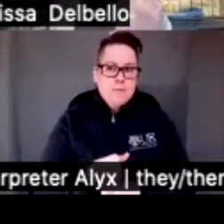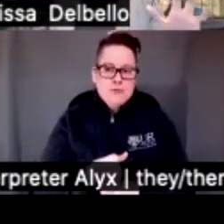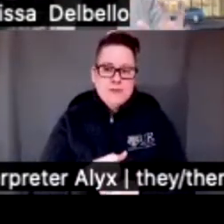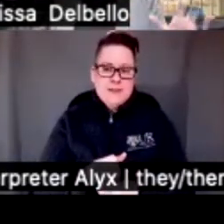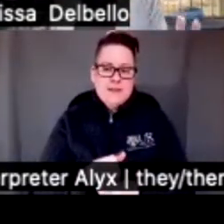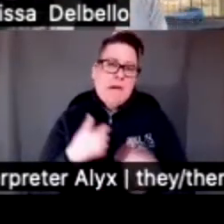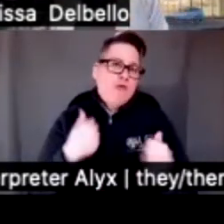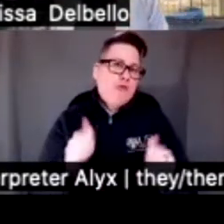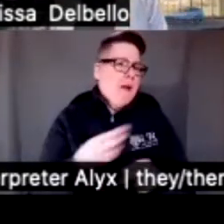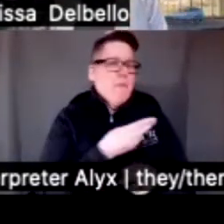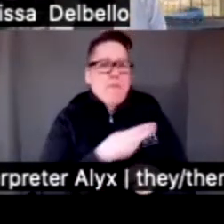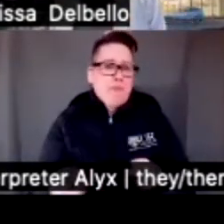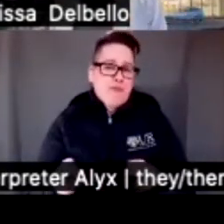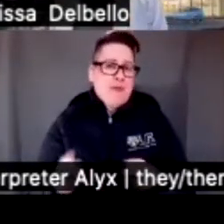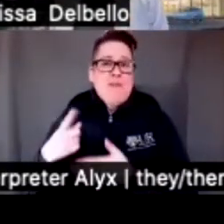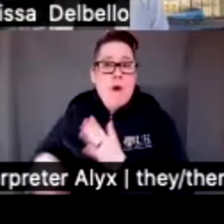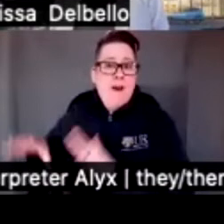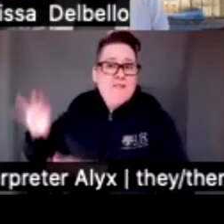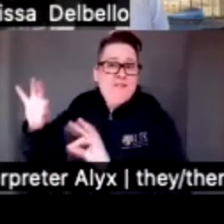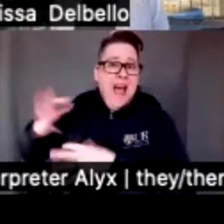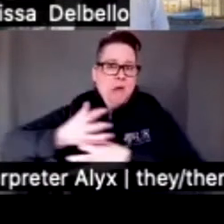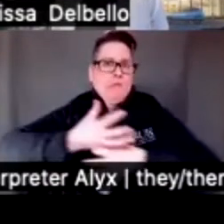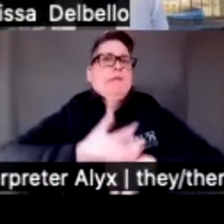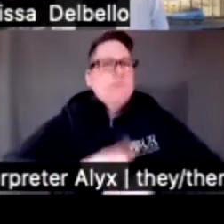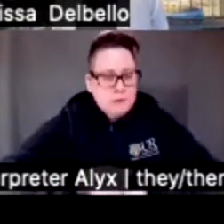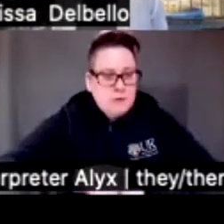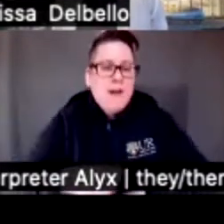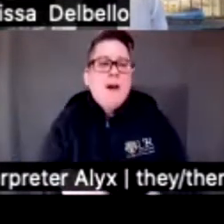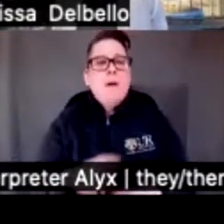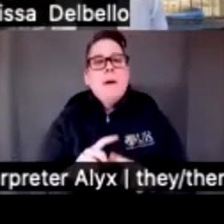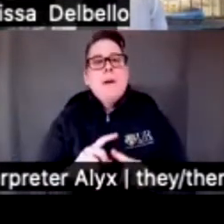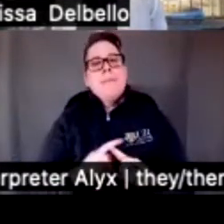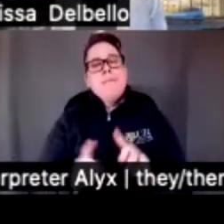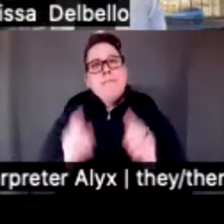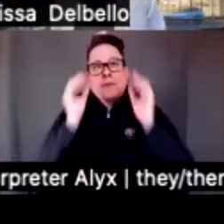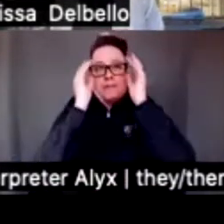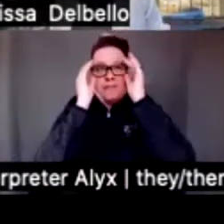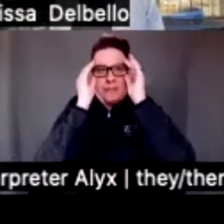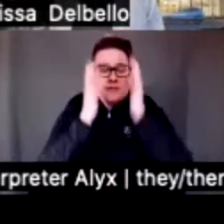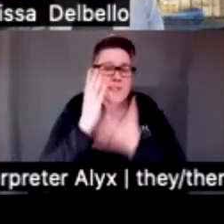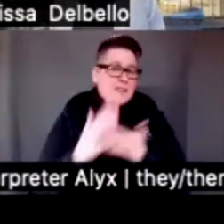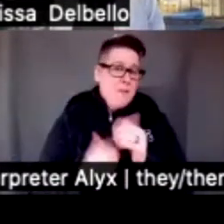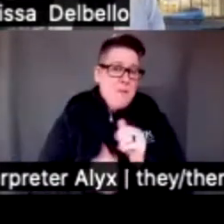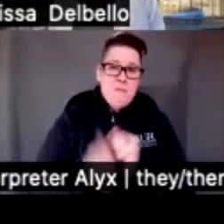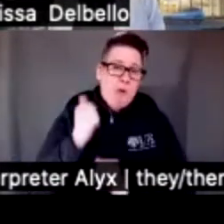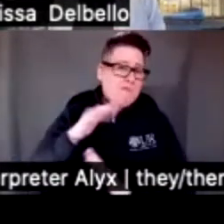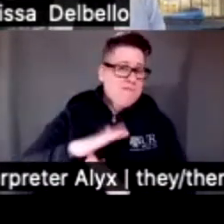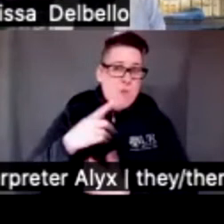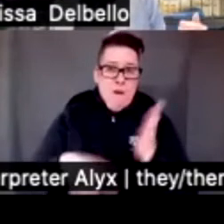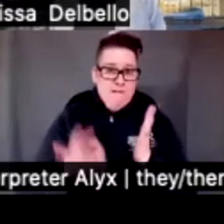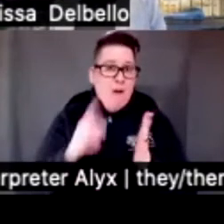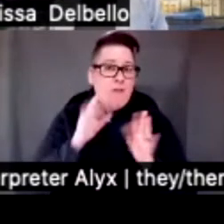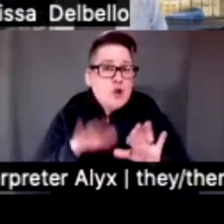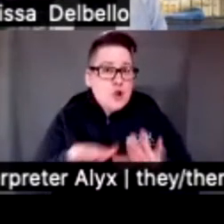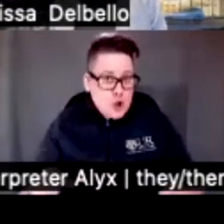and briefly summarize some of the findings, but some of the most prevalent findings in children